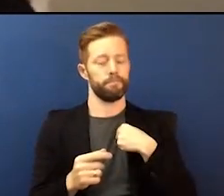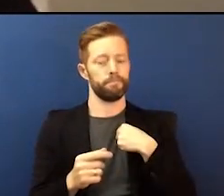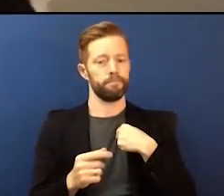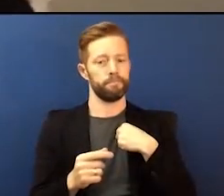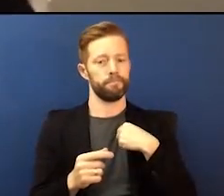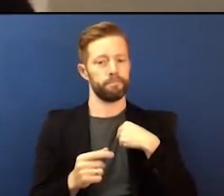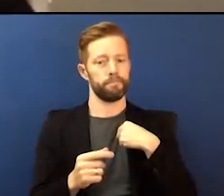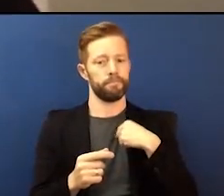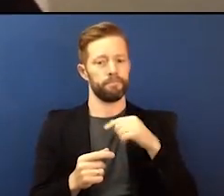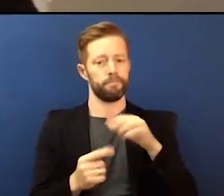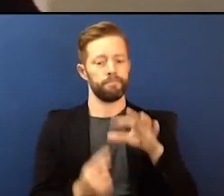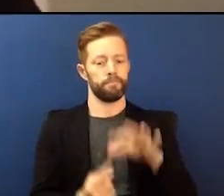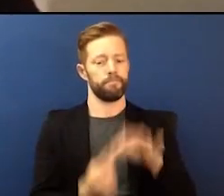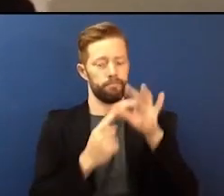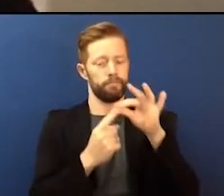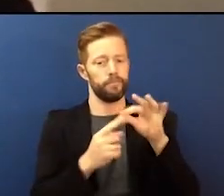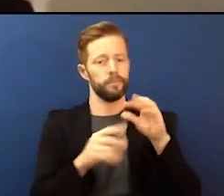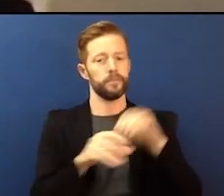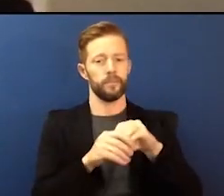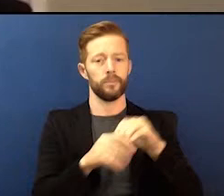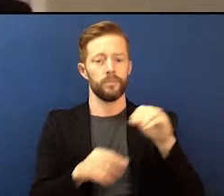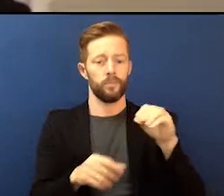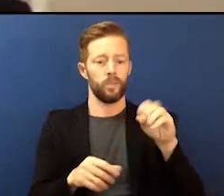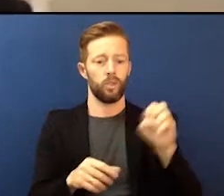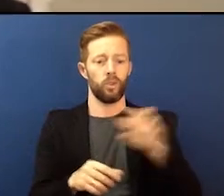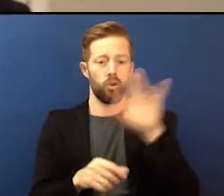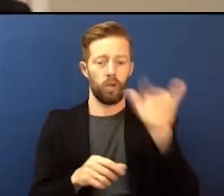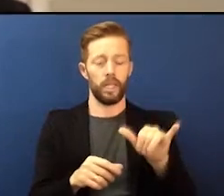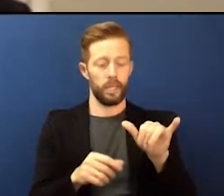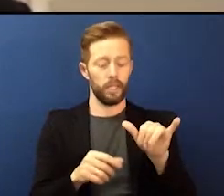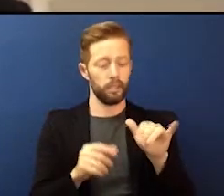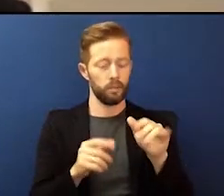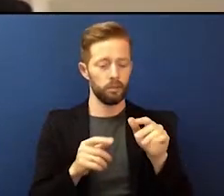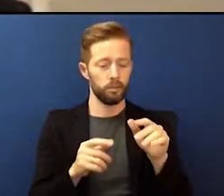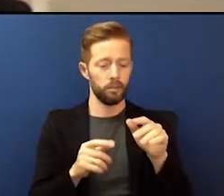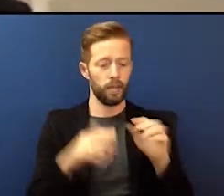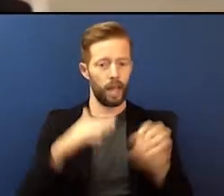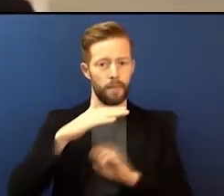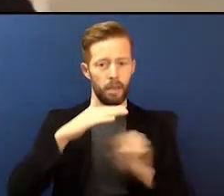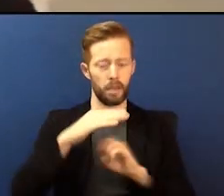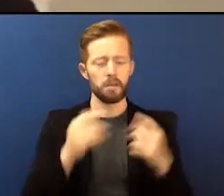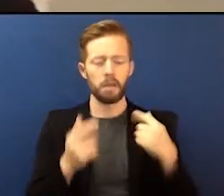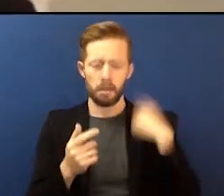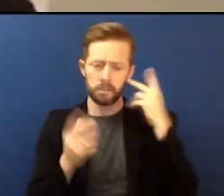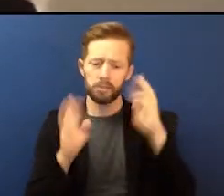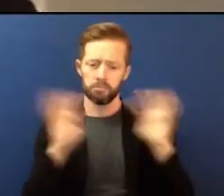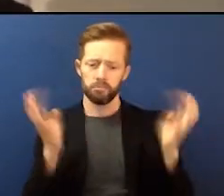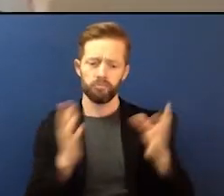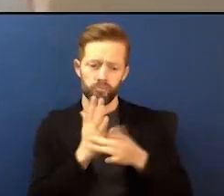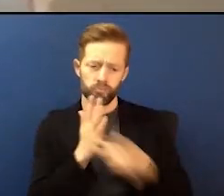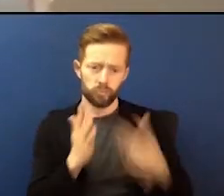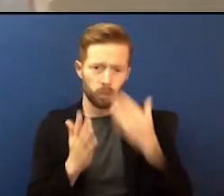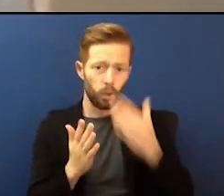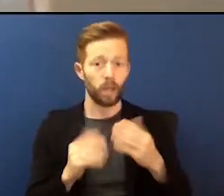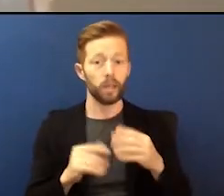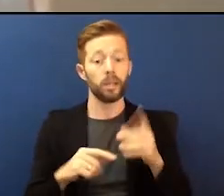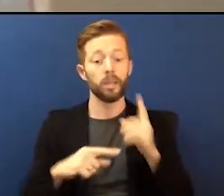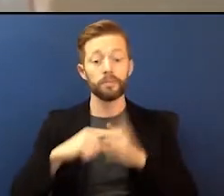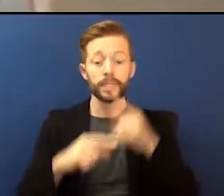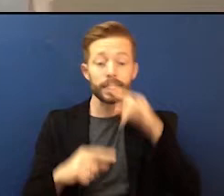have, especially in early elementary, I have seen large group conversations managed